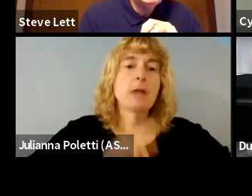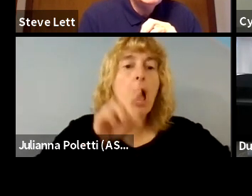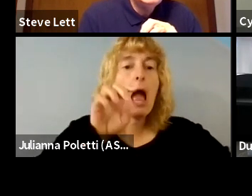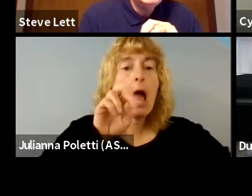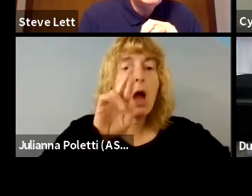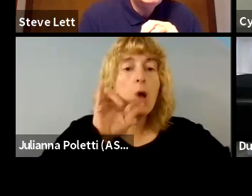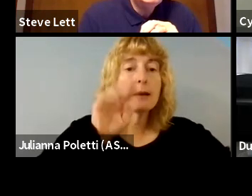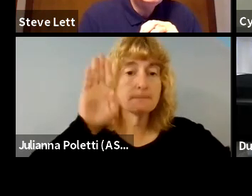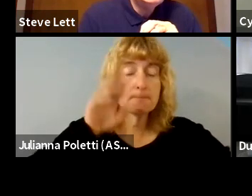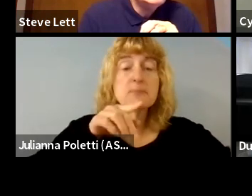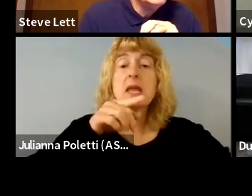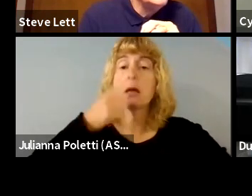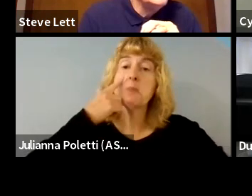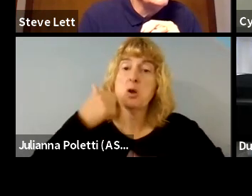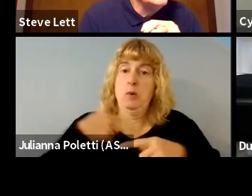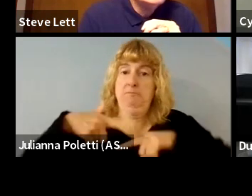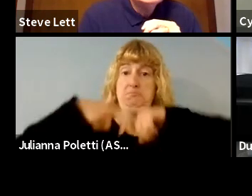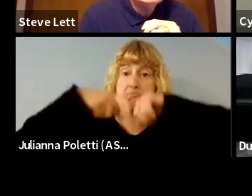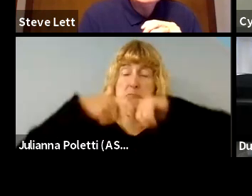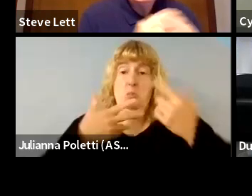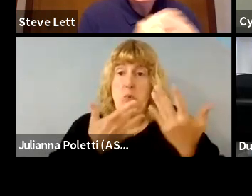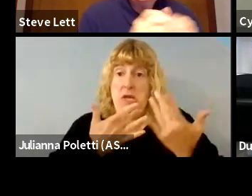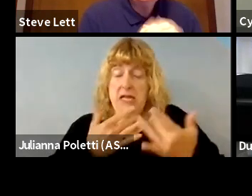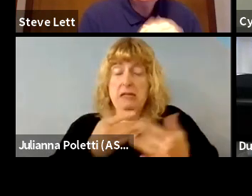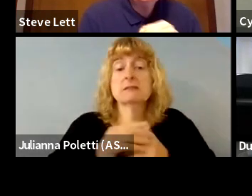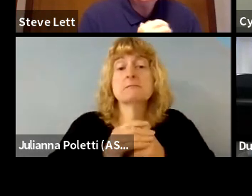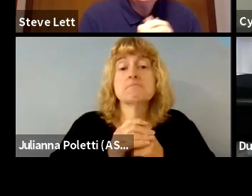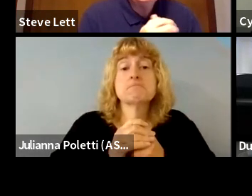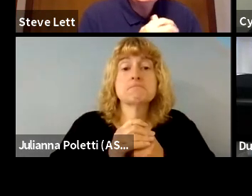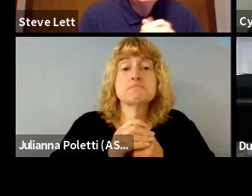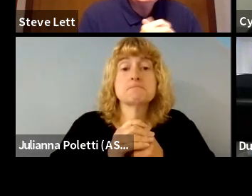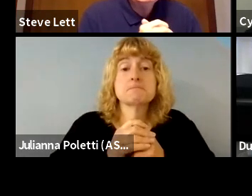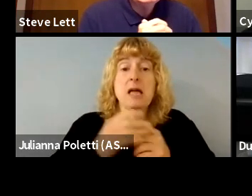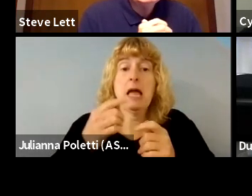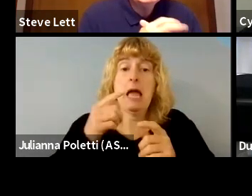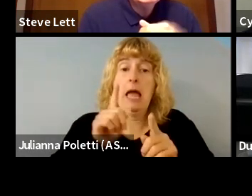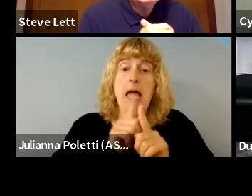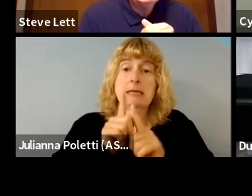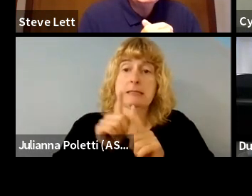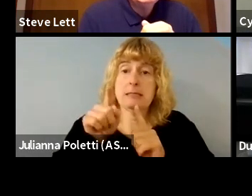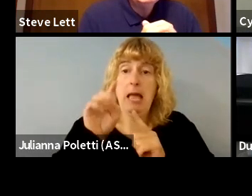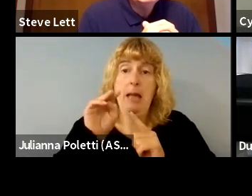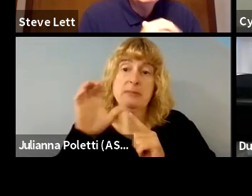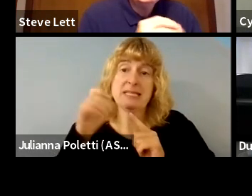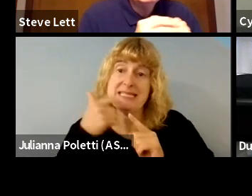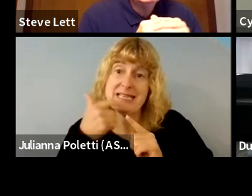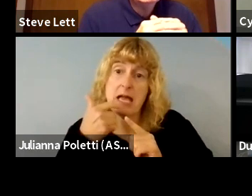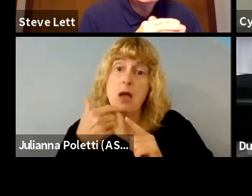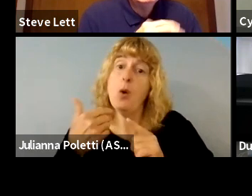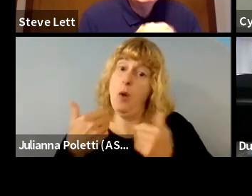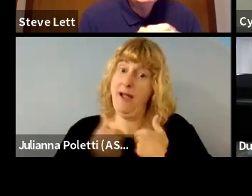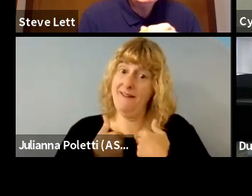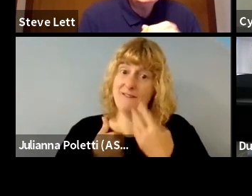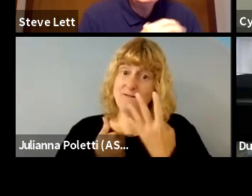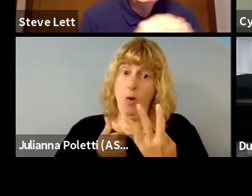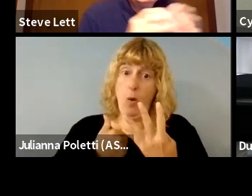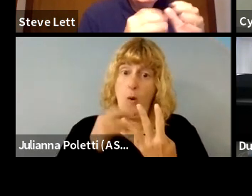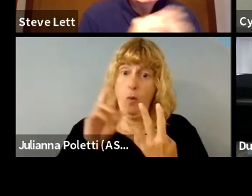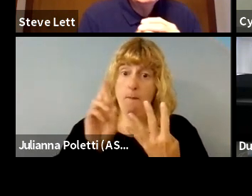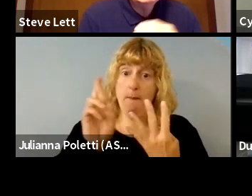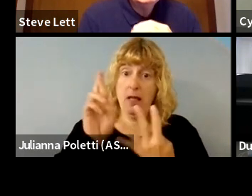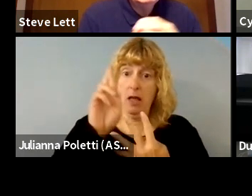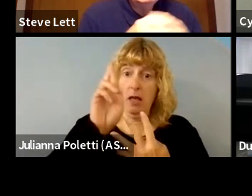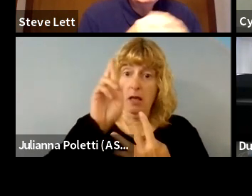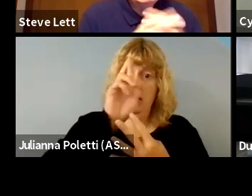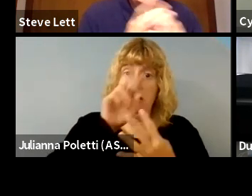Well, since we're waiting, and as MC pointed out, there's 4 Republicans that are interested in being